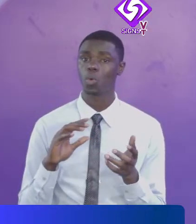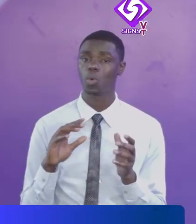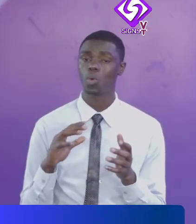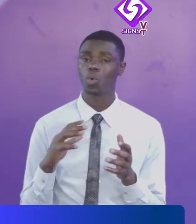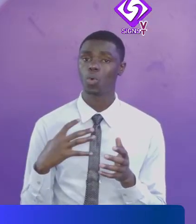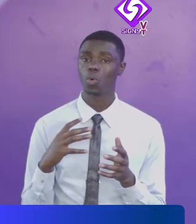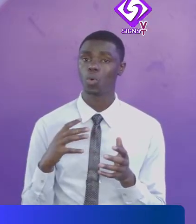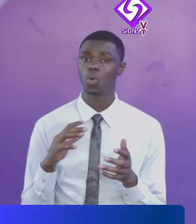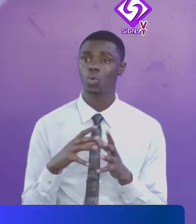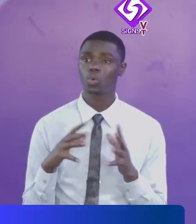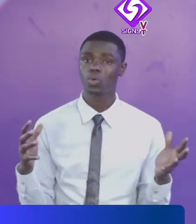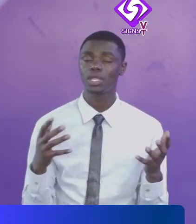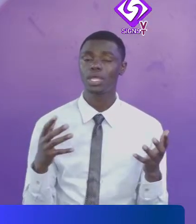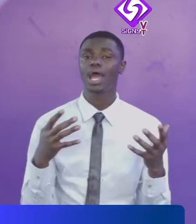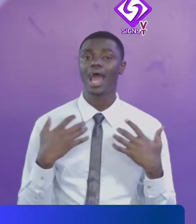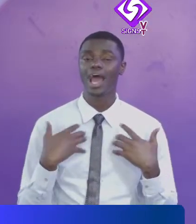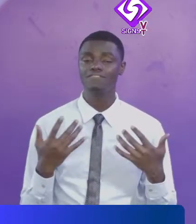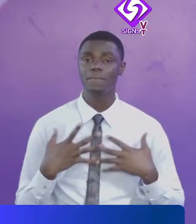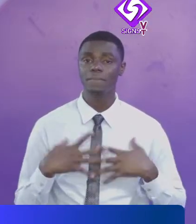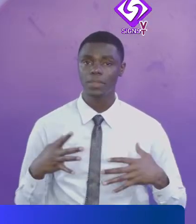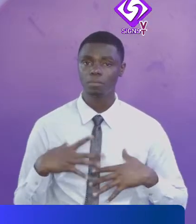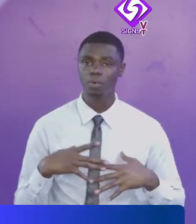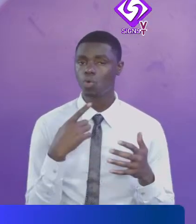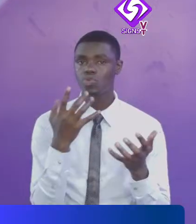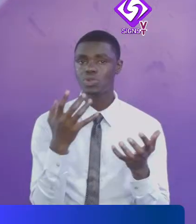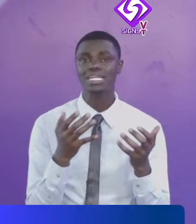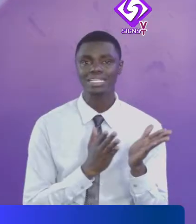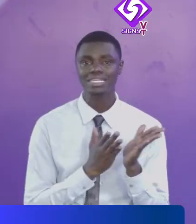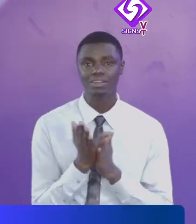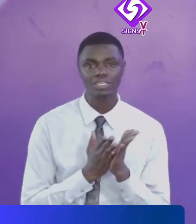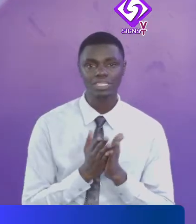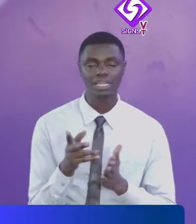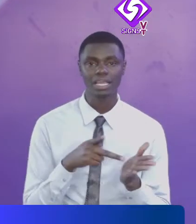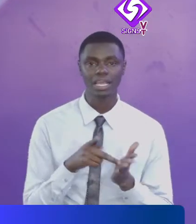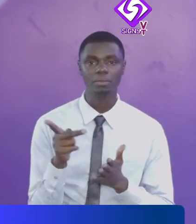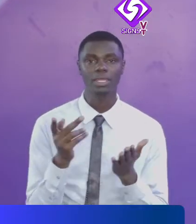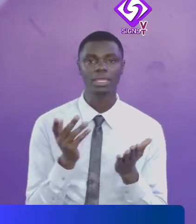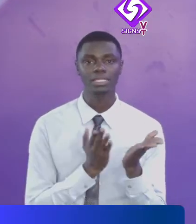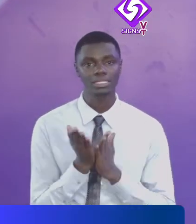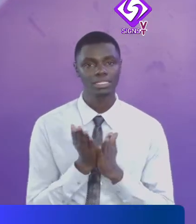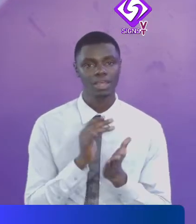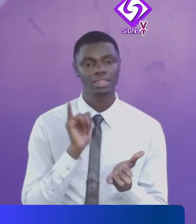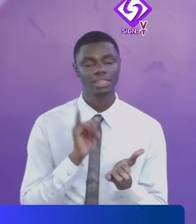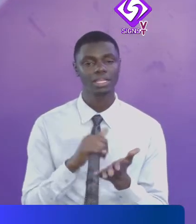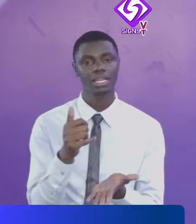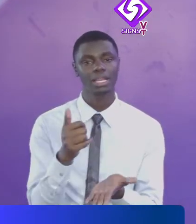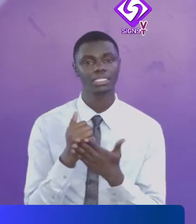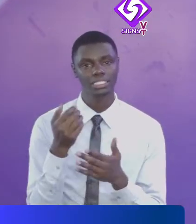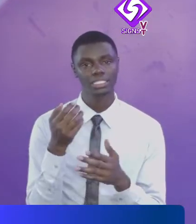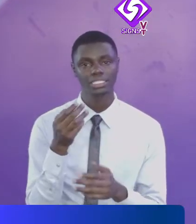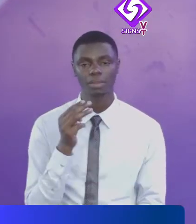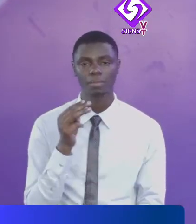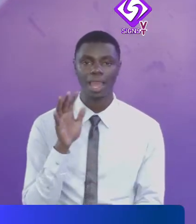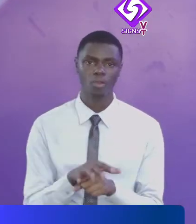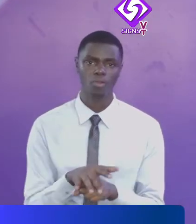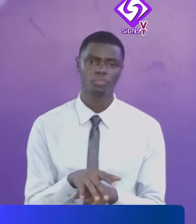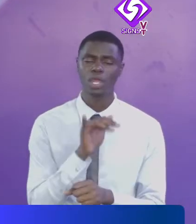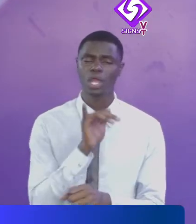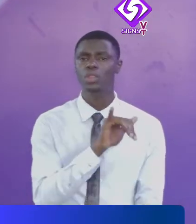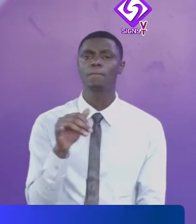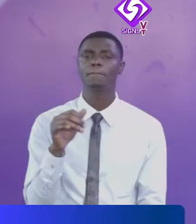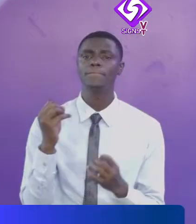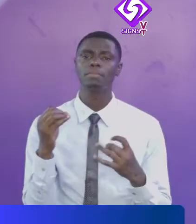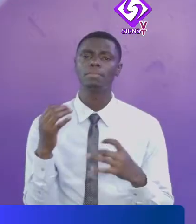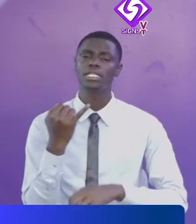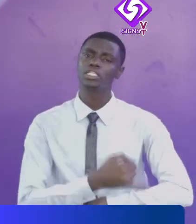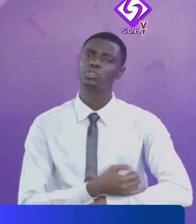need these services and are able to pay for these services. And these services can actually assist them a lot. Because most institutions grow from the corporate side.